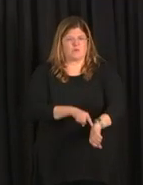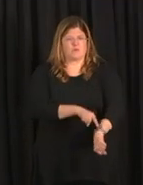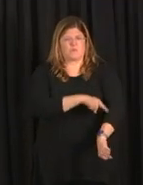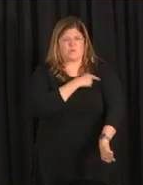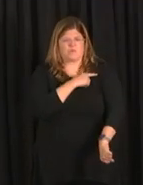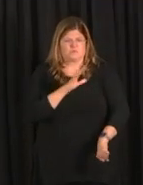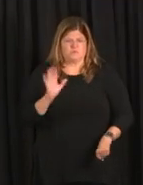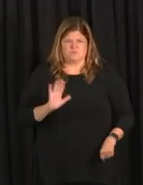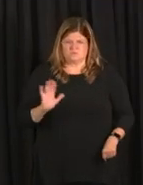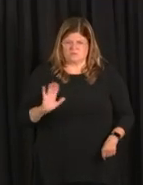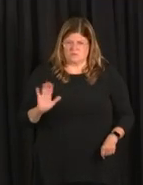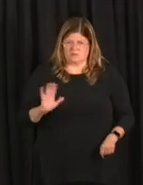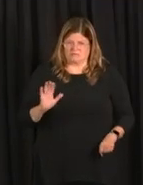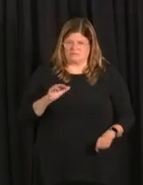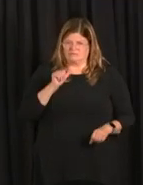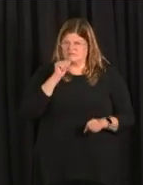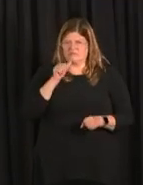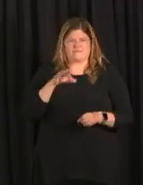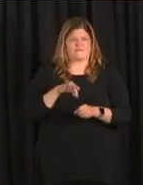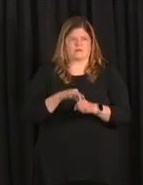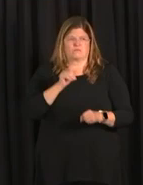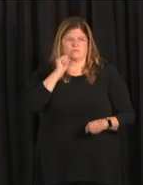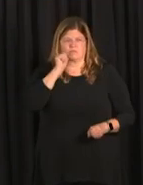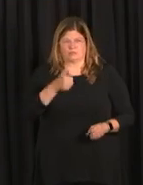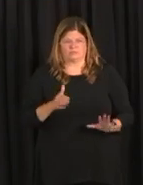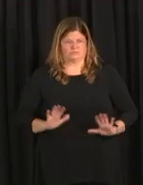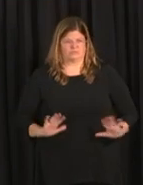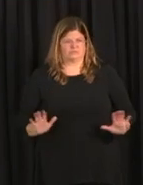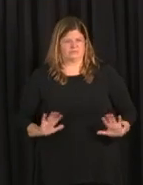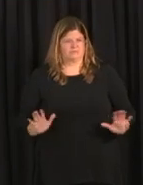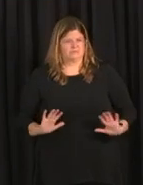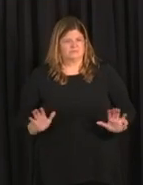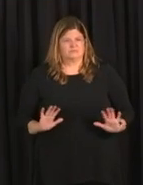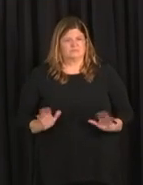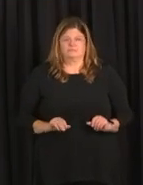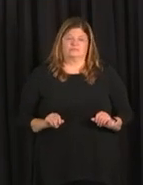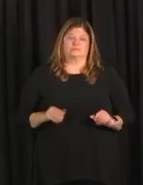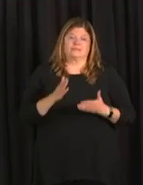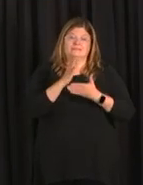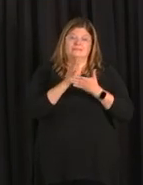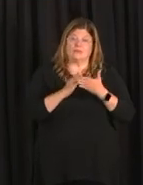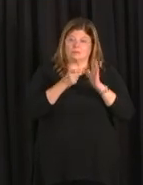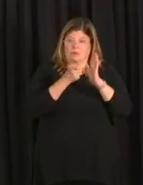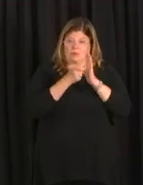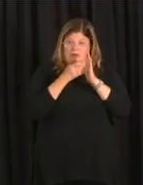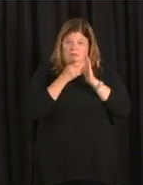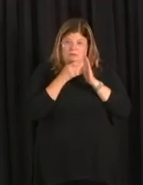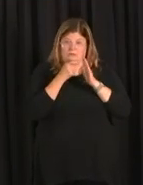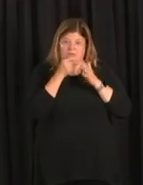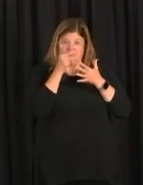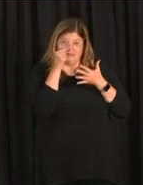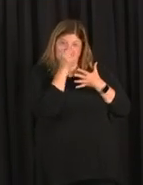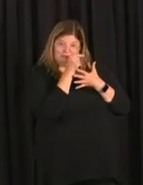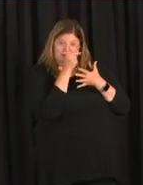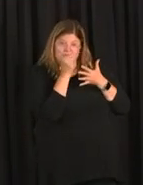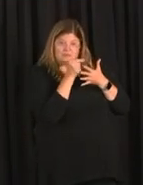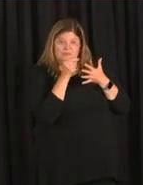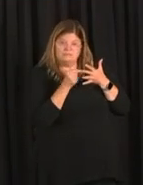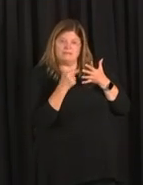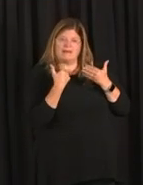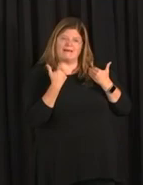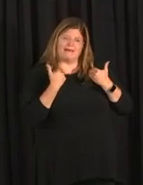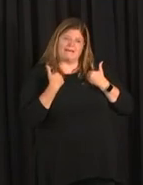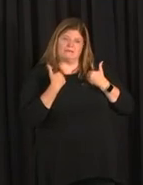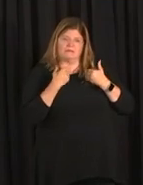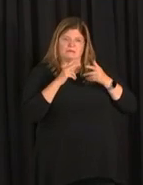We're also looking at whether on some of the provisions, whether we should have different, what I'm going to call trigger dates or